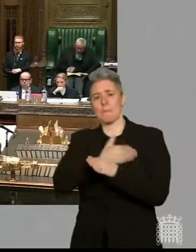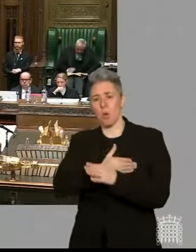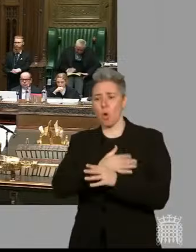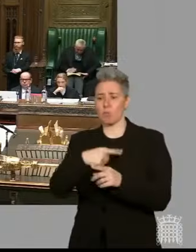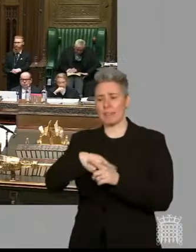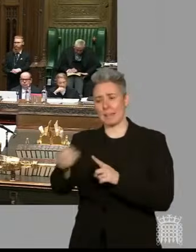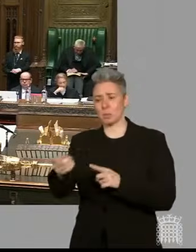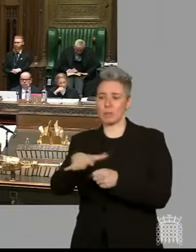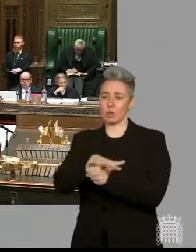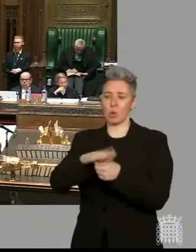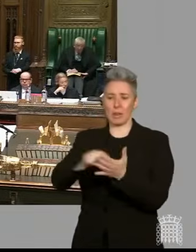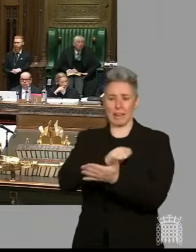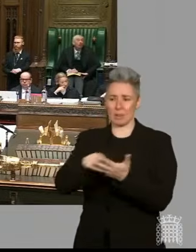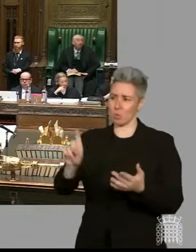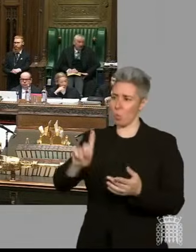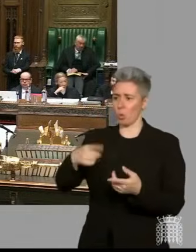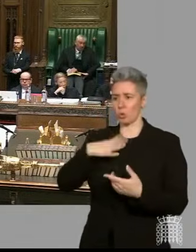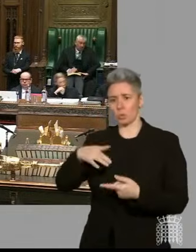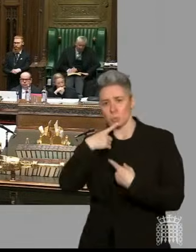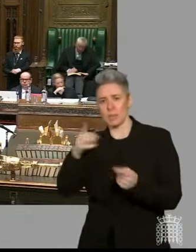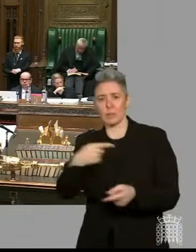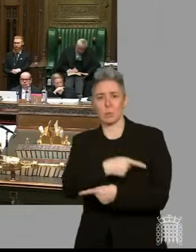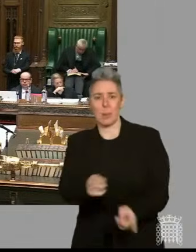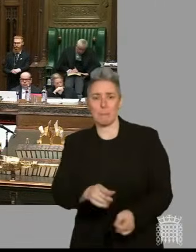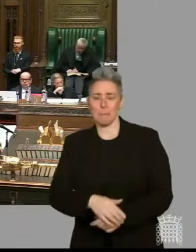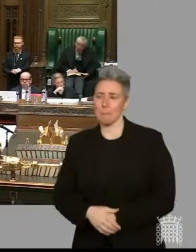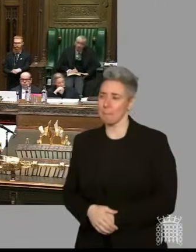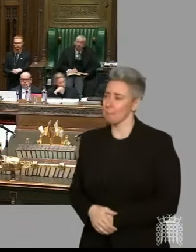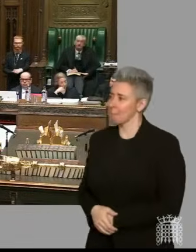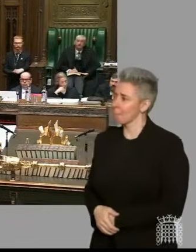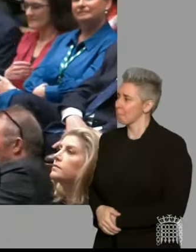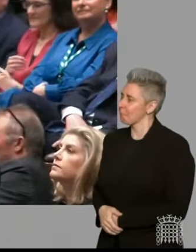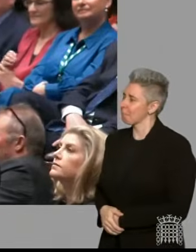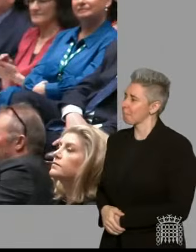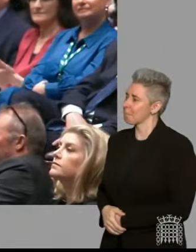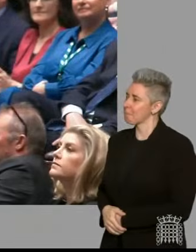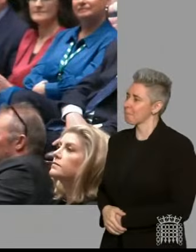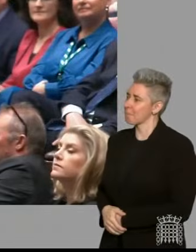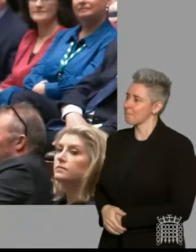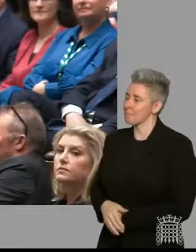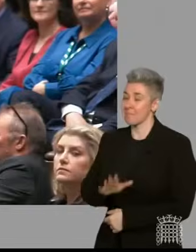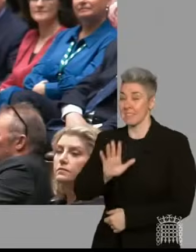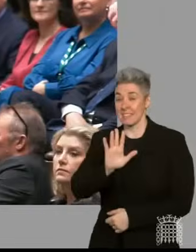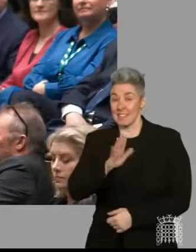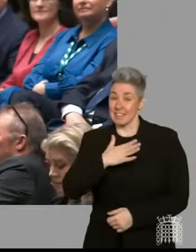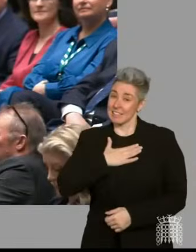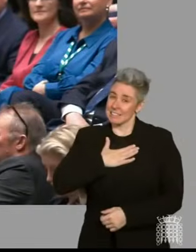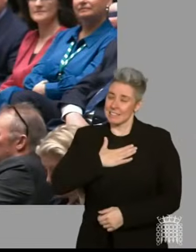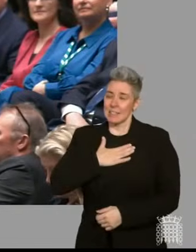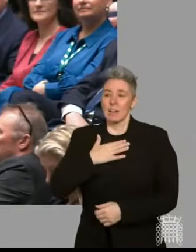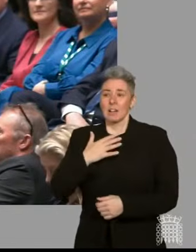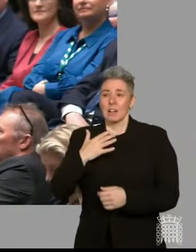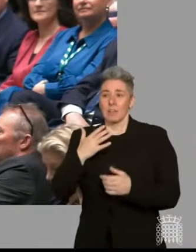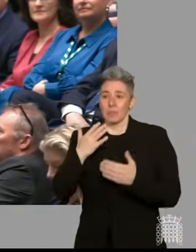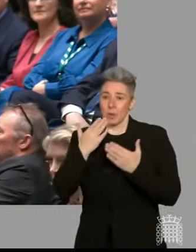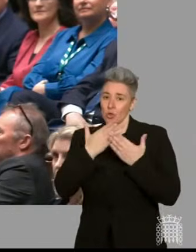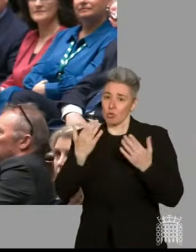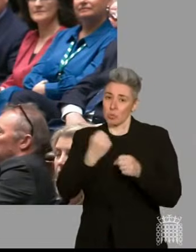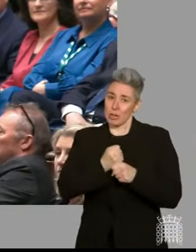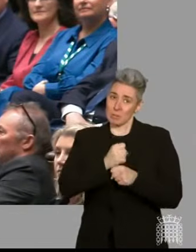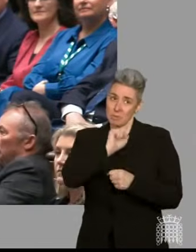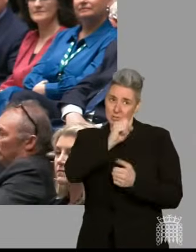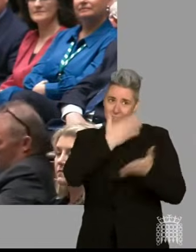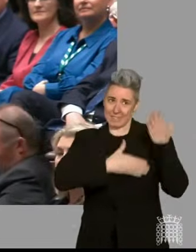Prime Minister. I'm afraid that what the honourable gentleman has described is the Grinch in